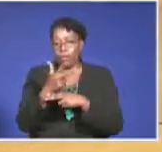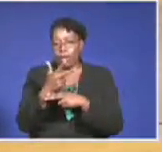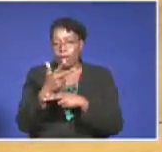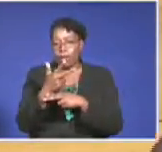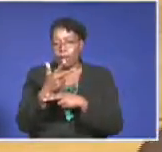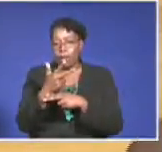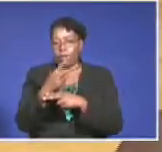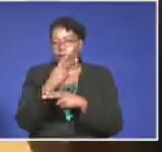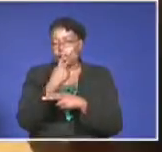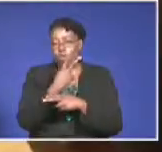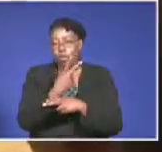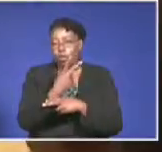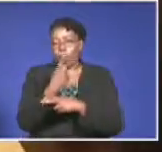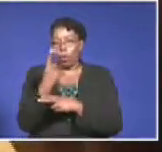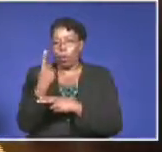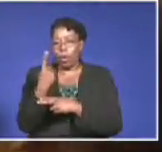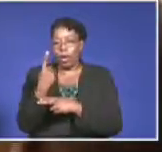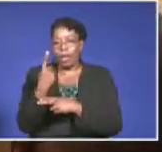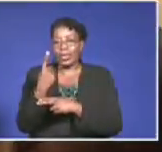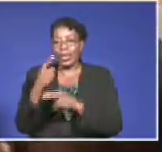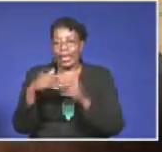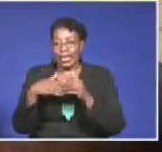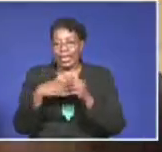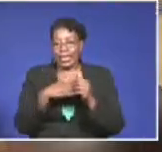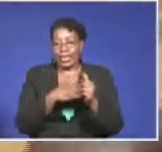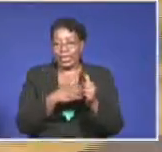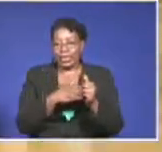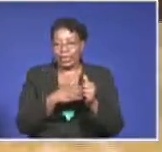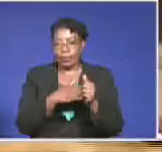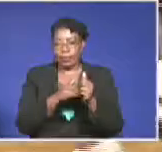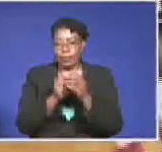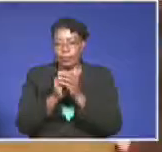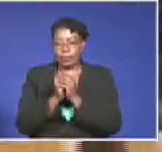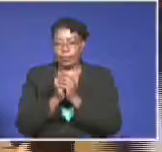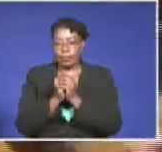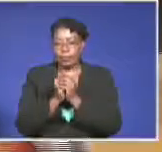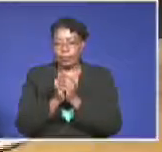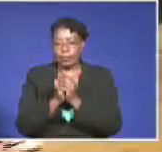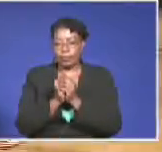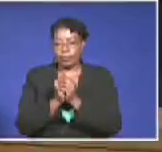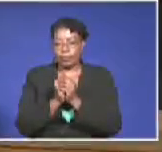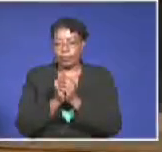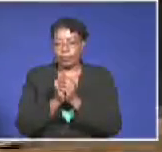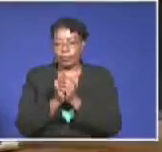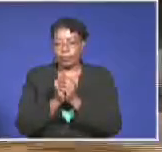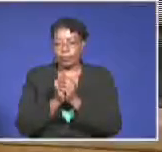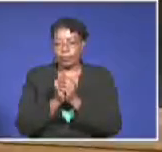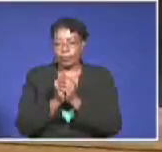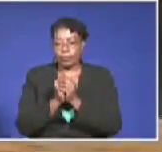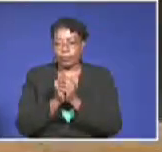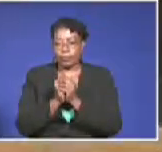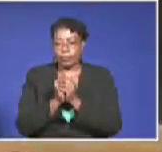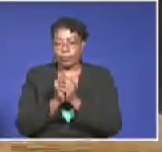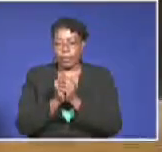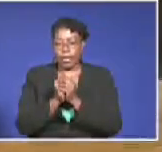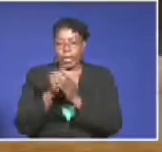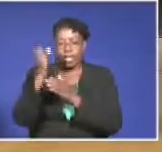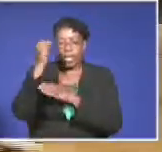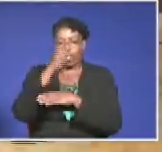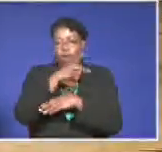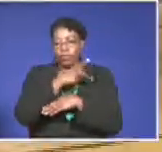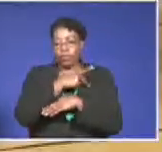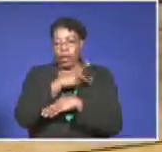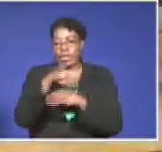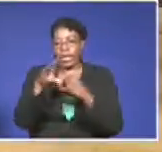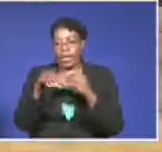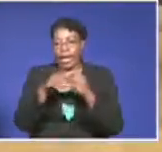the 2-1 series lead. Jonathan Johnson and Jeremy Neely with 19 points apiece to lead Breezes. Justin Gardner and Shanton Pratt adding